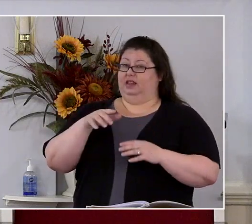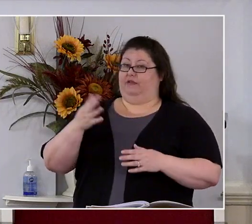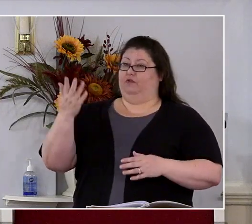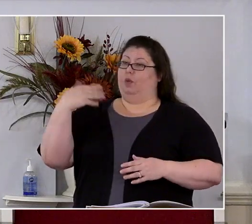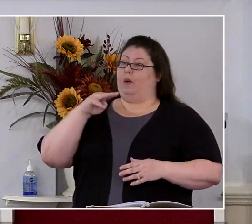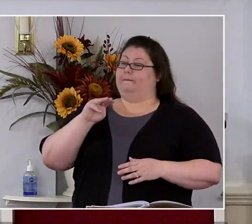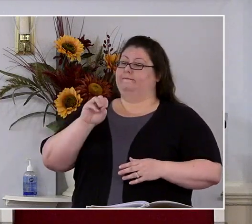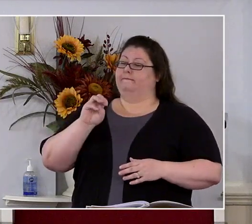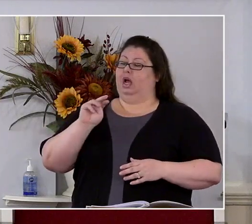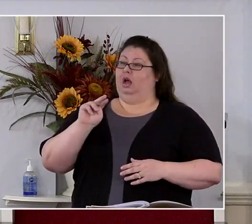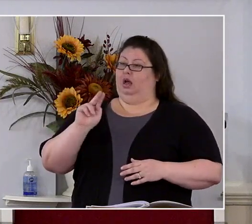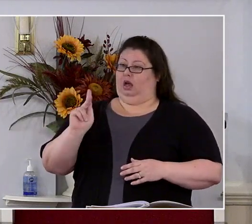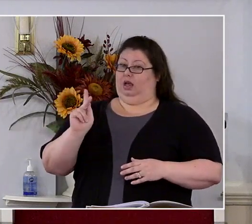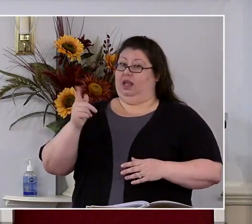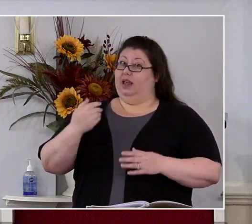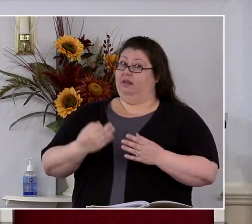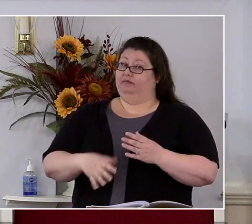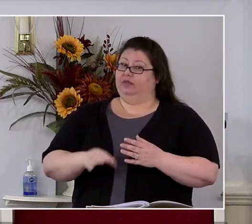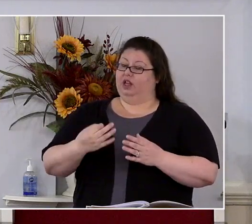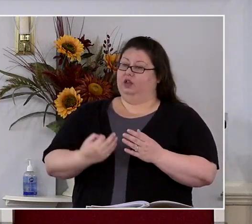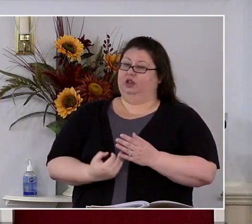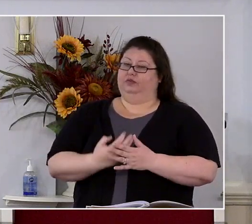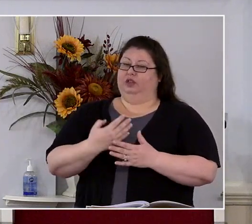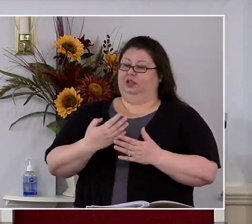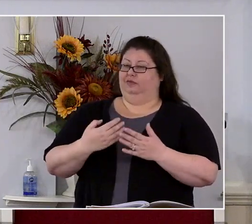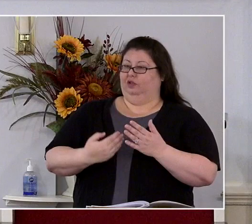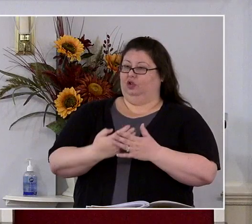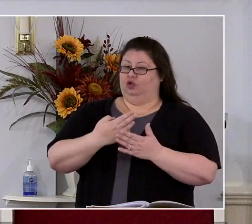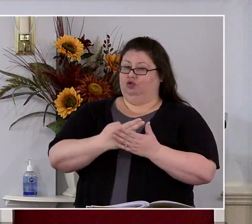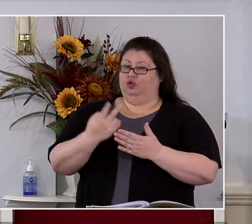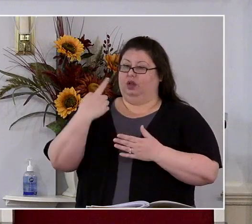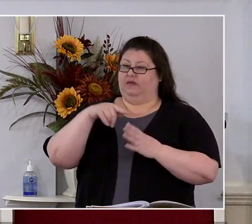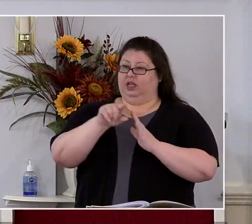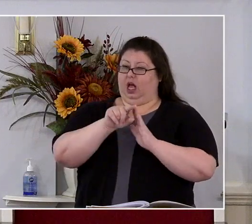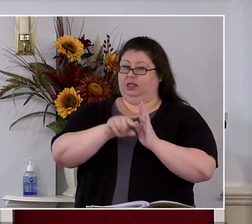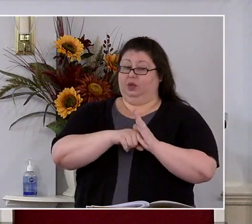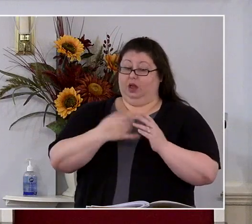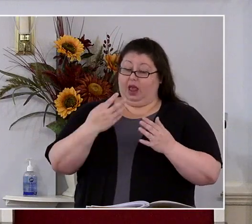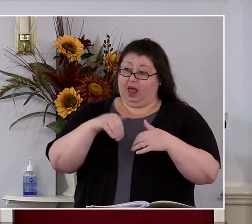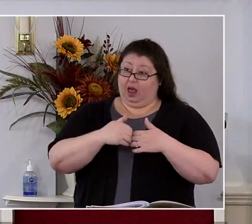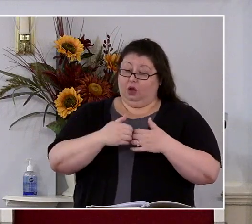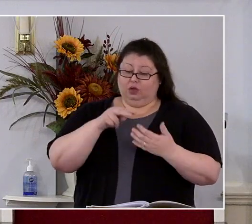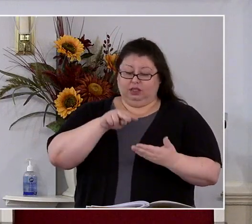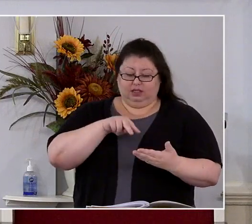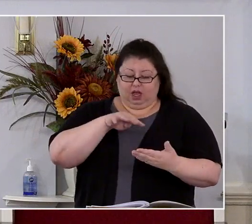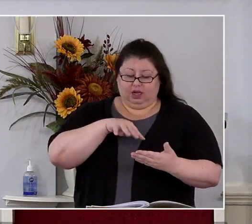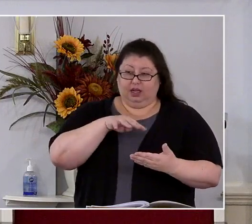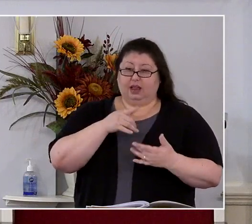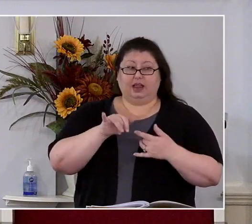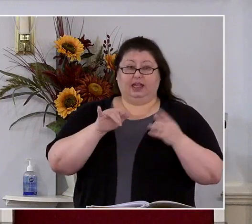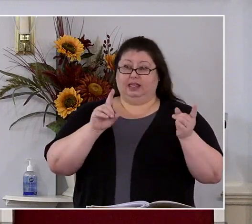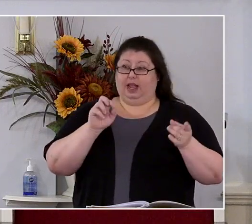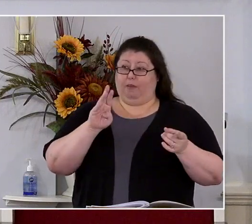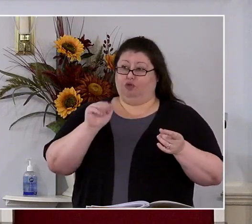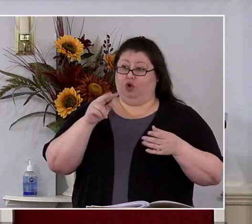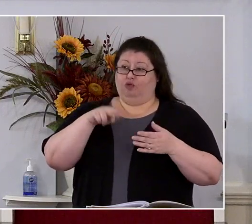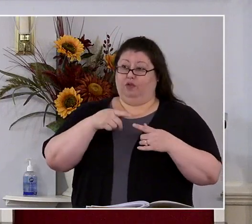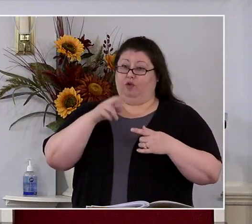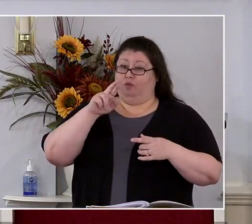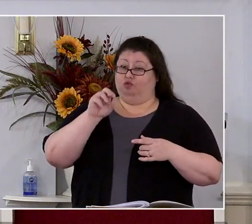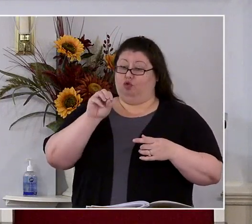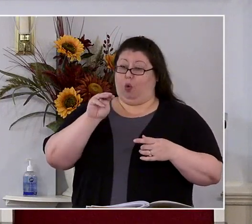who rediscovered the truth of the gospel by studying passages like our second reading that Deborah read from Romans